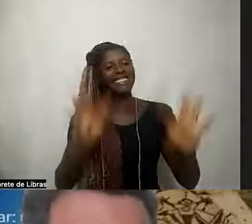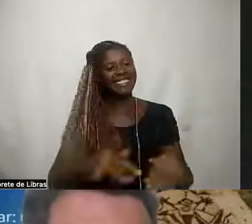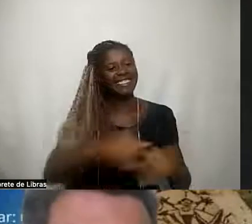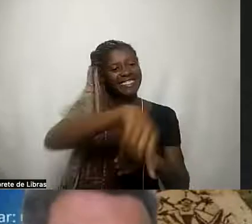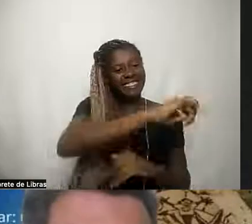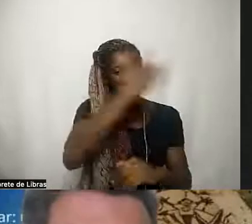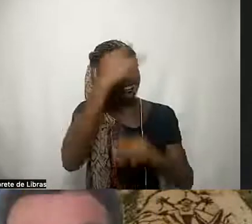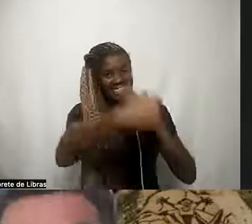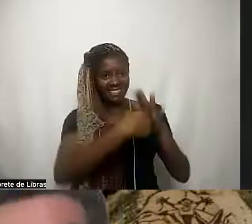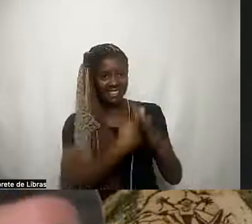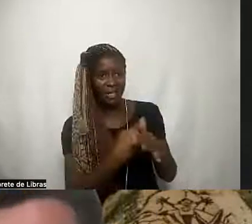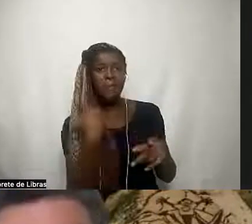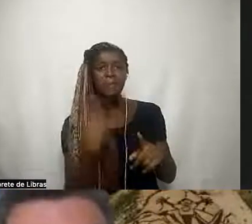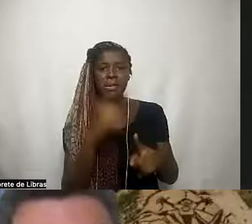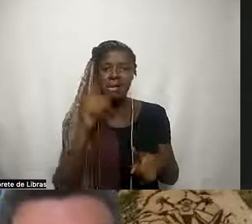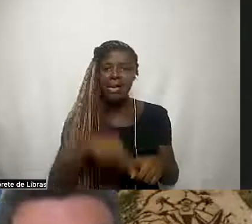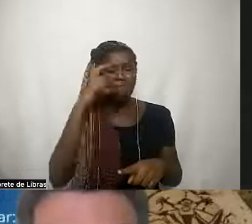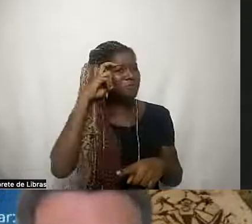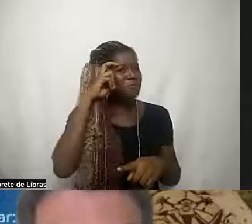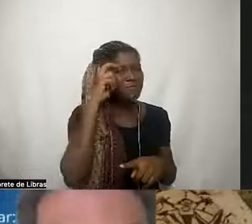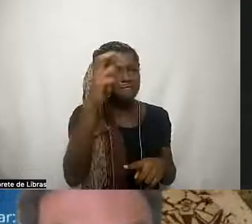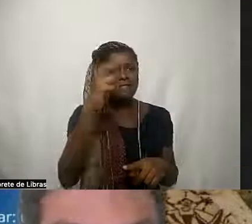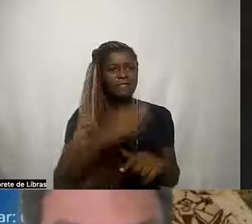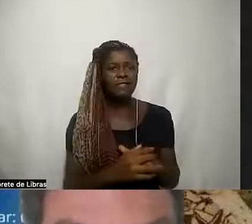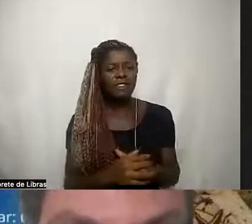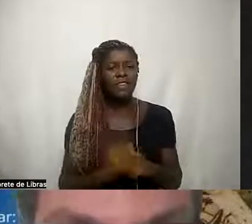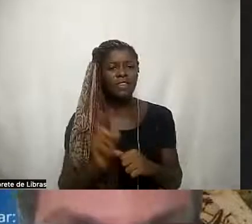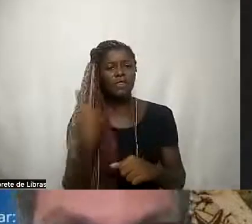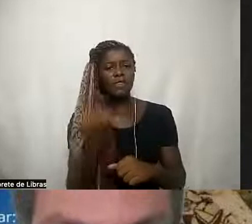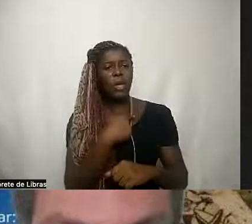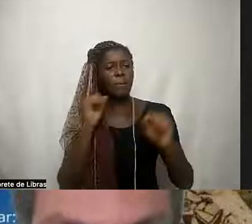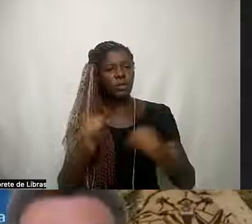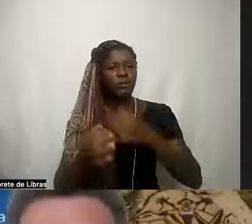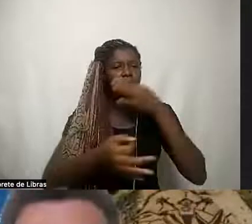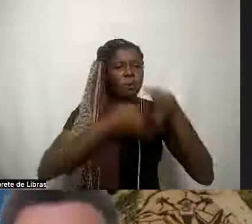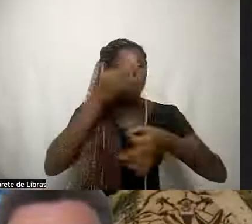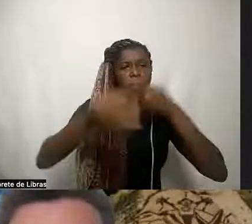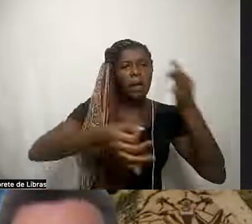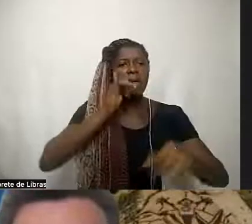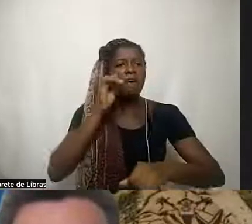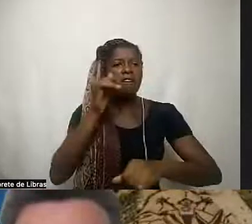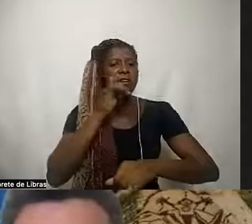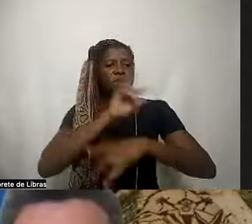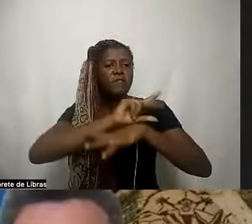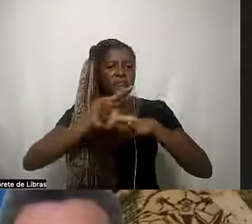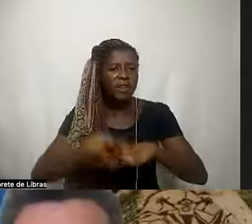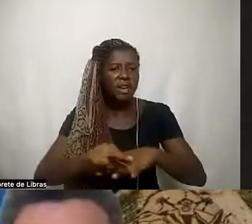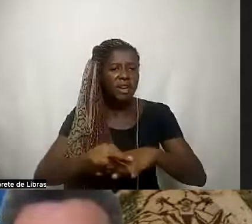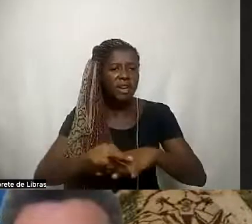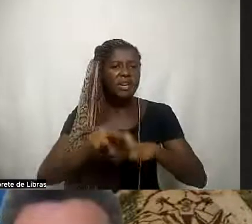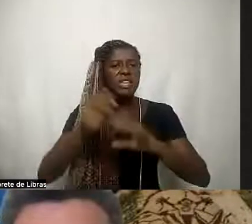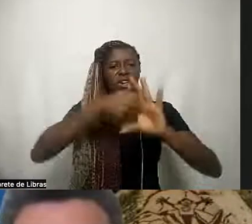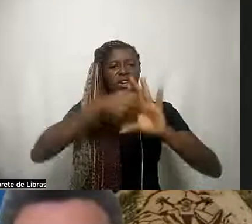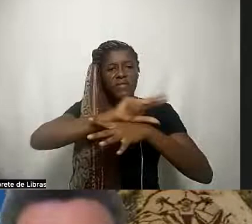this question makes me really glad because I can show that. And I could give you a lot of examples and many aspects of